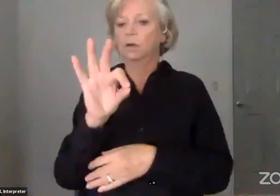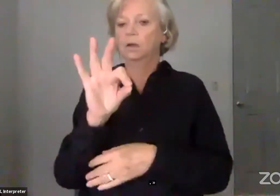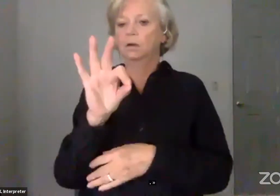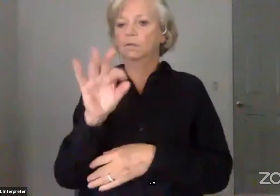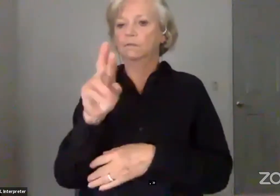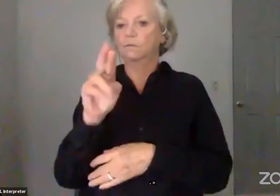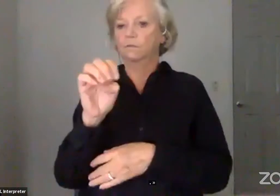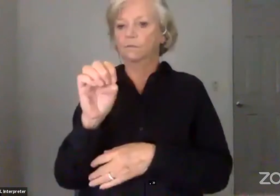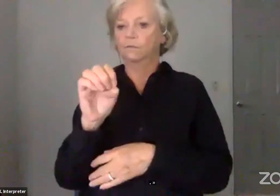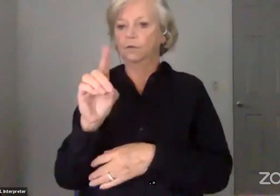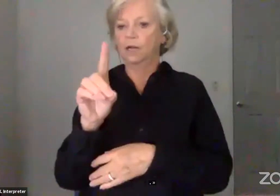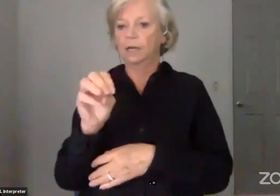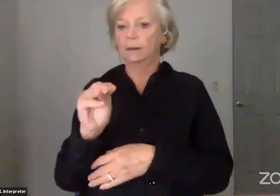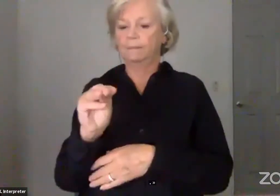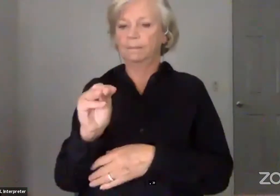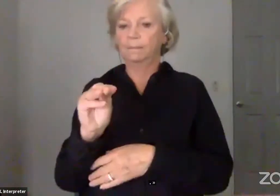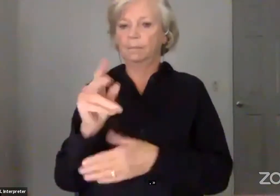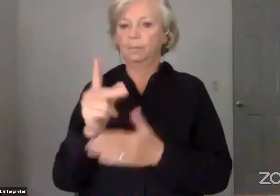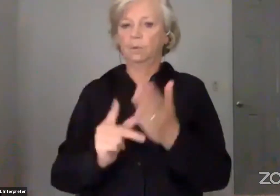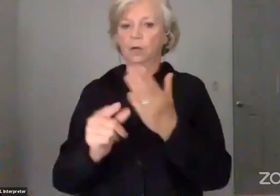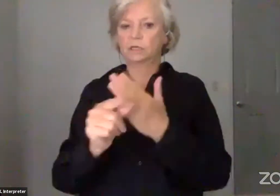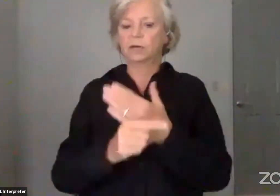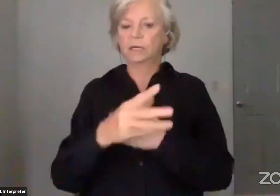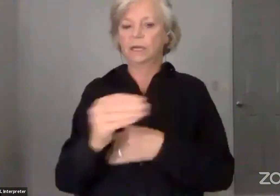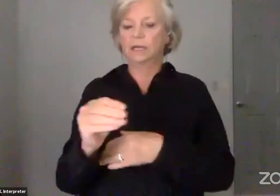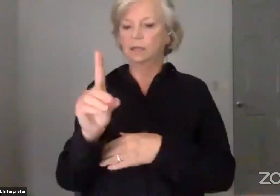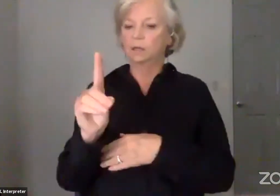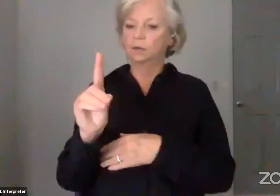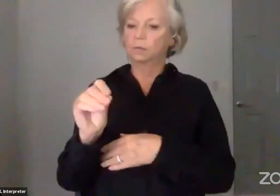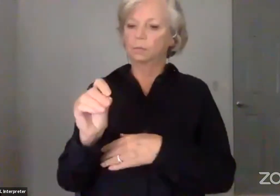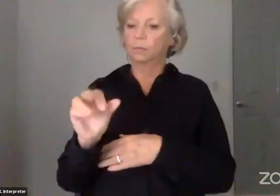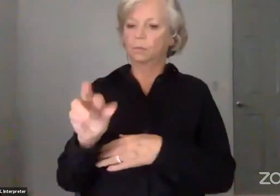door outreach groups.